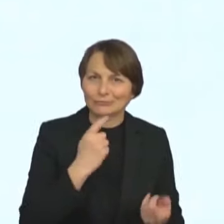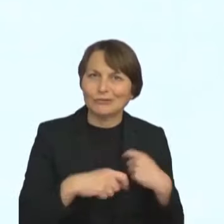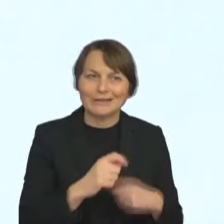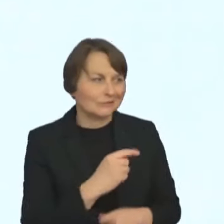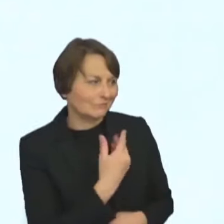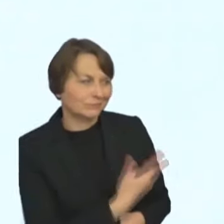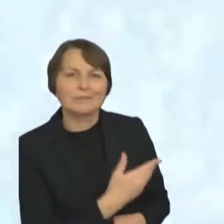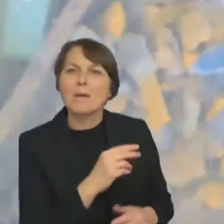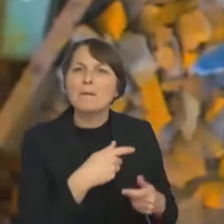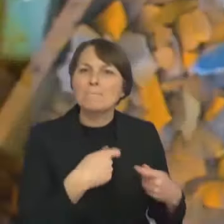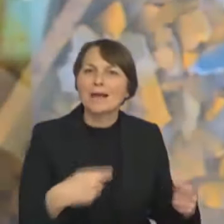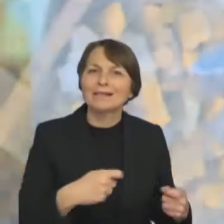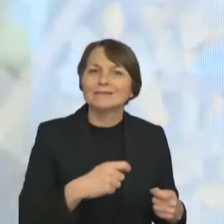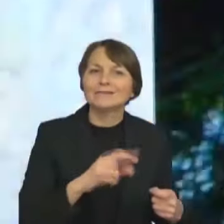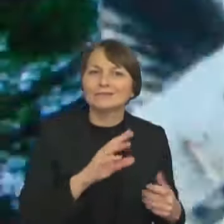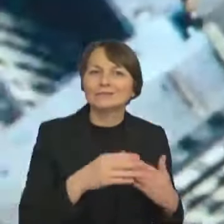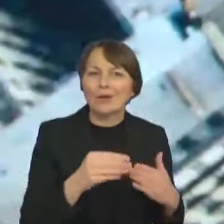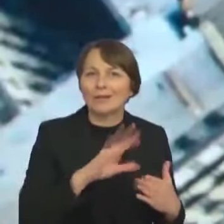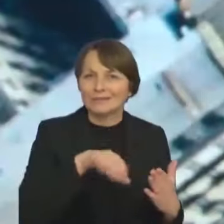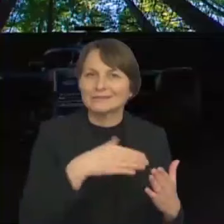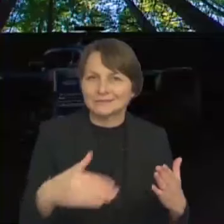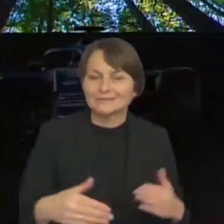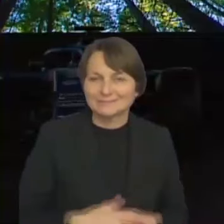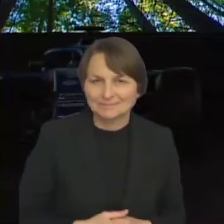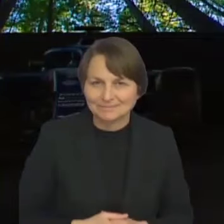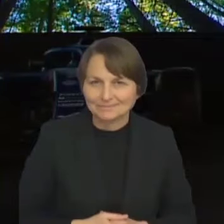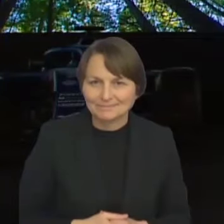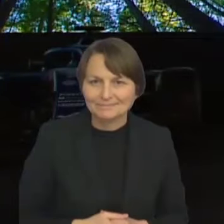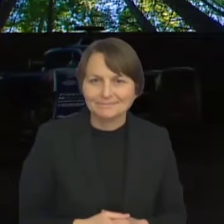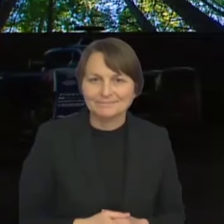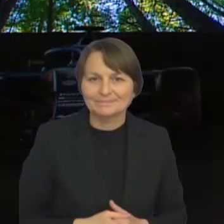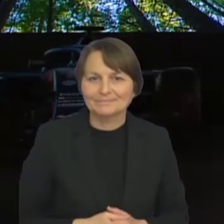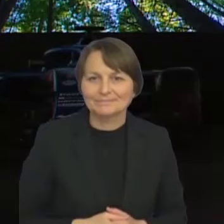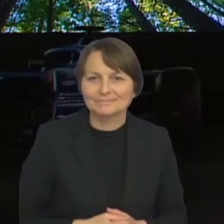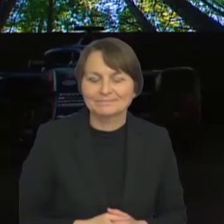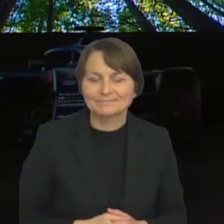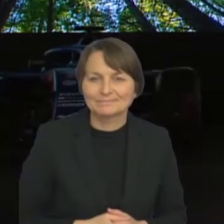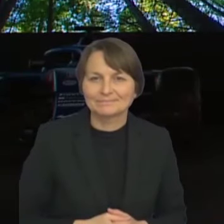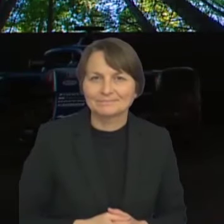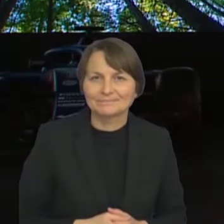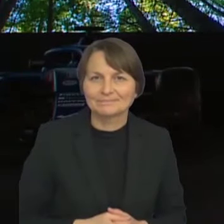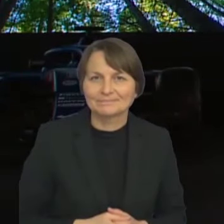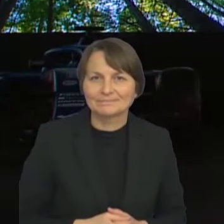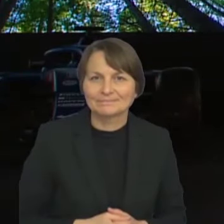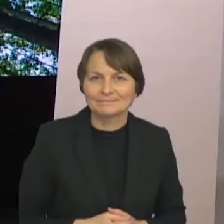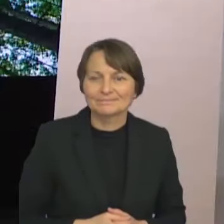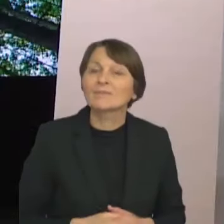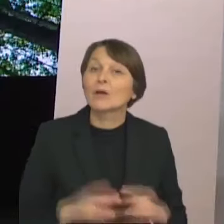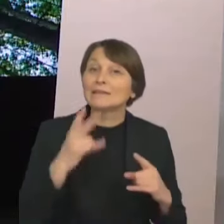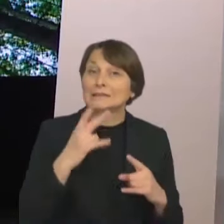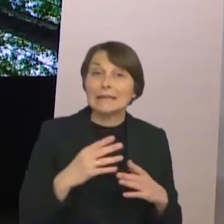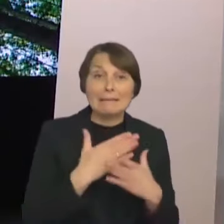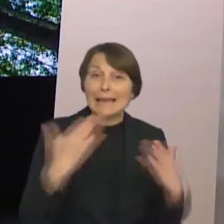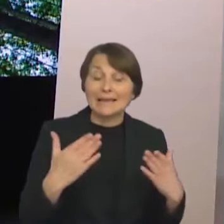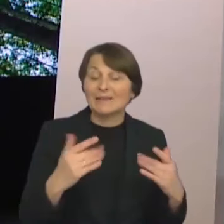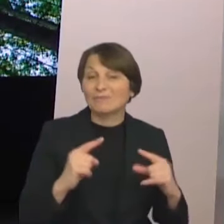our profitability. And Clotilde will correct me if I'm wrong. On every single link of the chain, from upstream to all